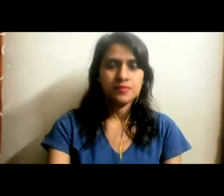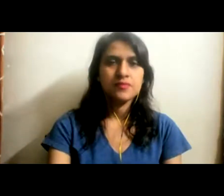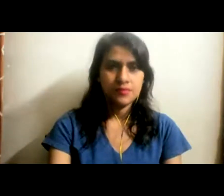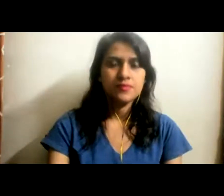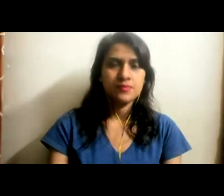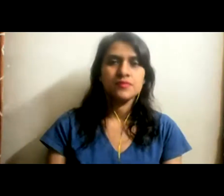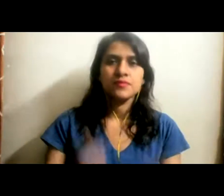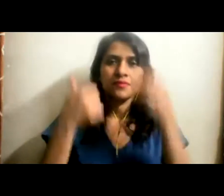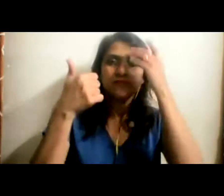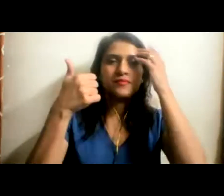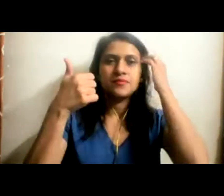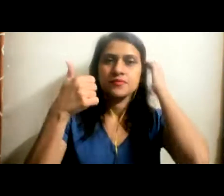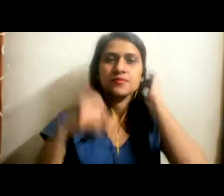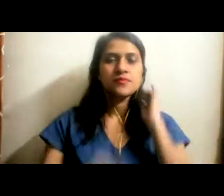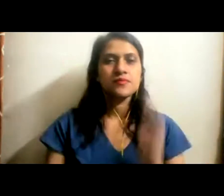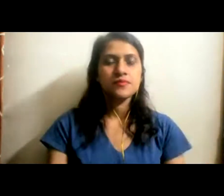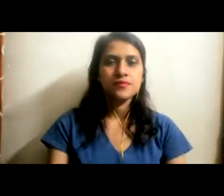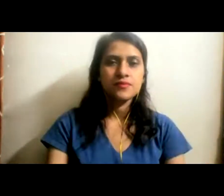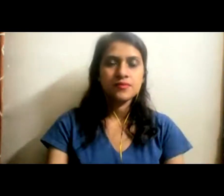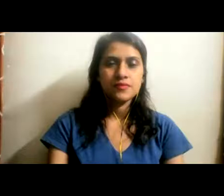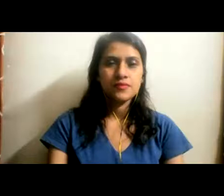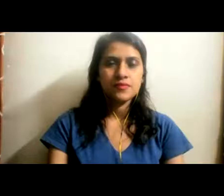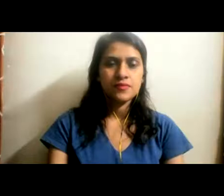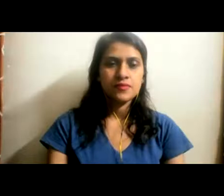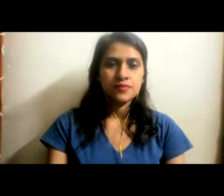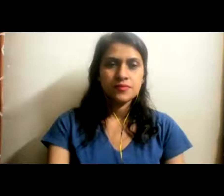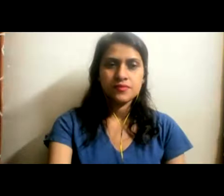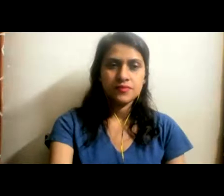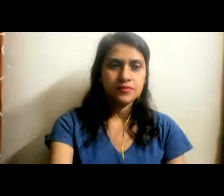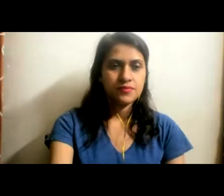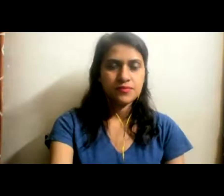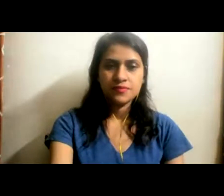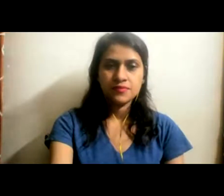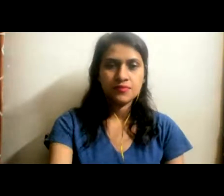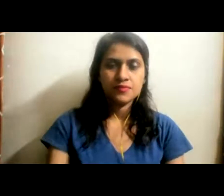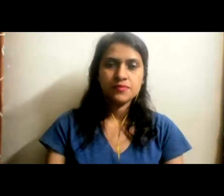Hello? Yes, ma'am. It's better now. Yes, ma'am. Yes. Okay.